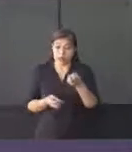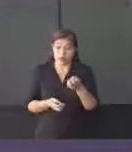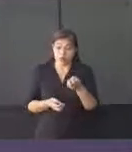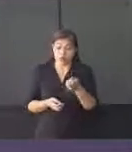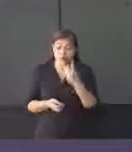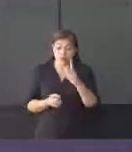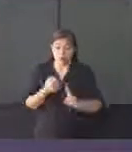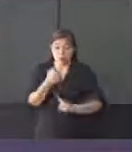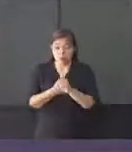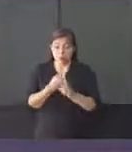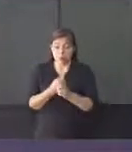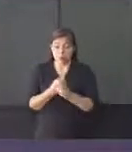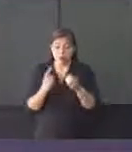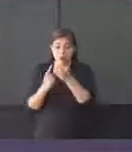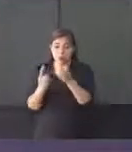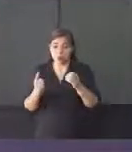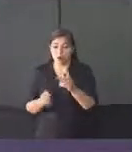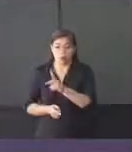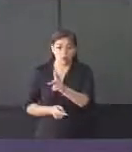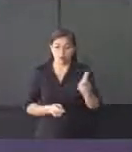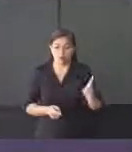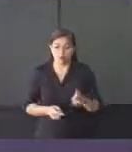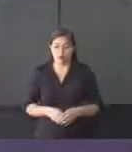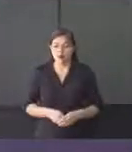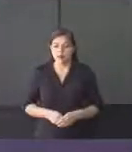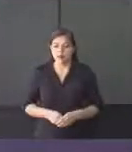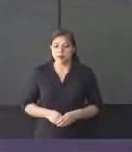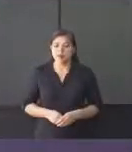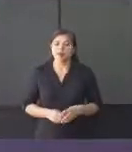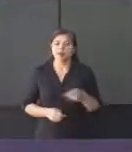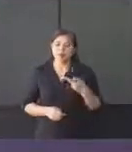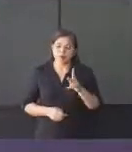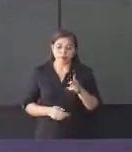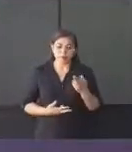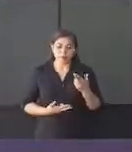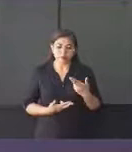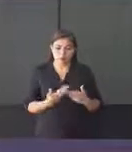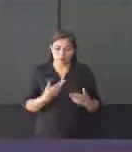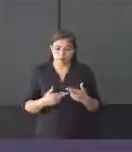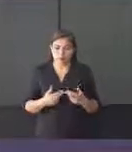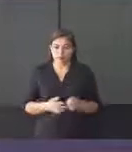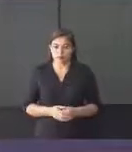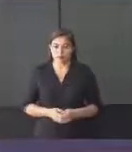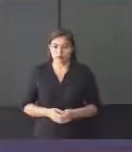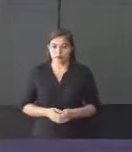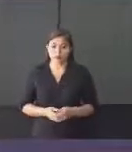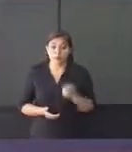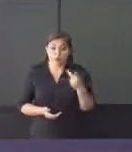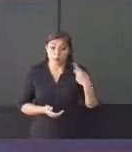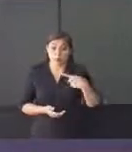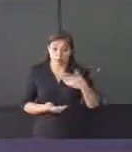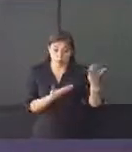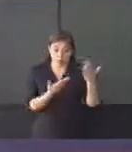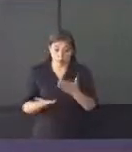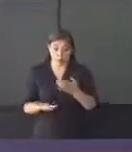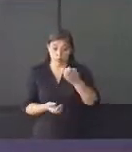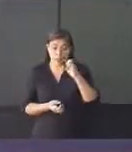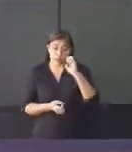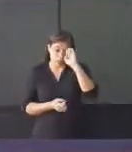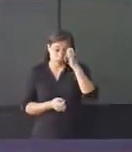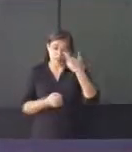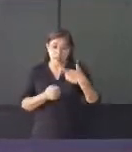Migration is therefore associated with a public order issue, because it depends on the Ministry of Police.